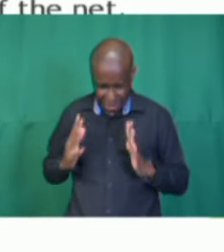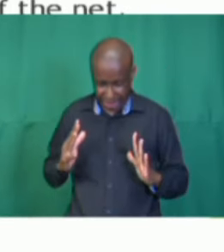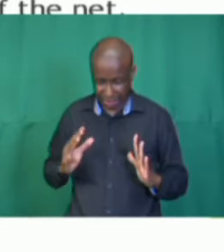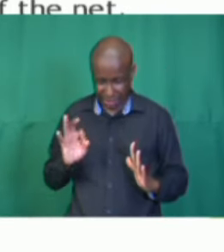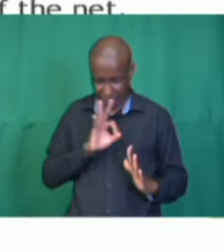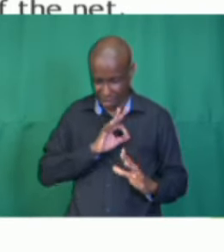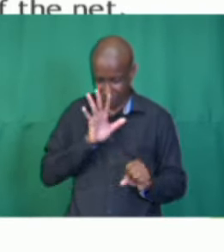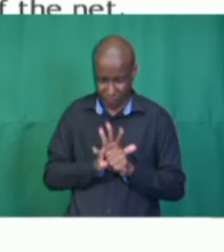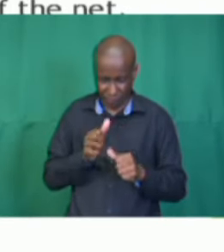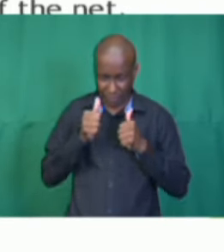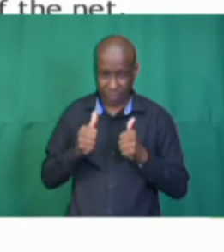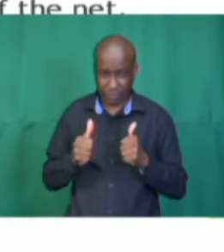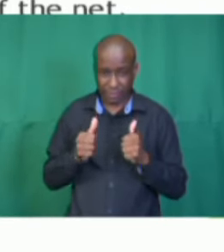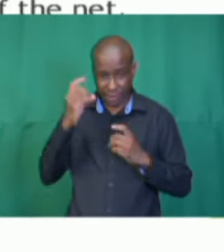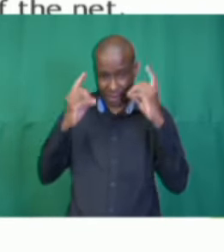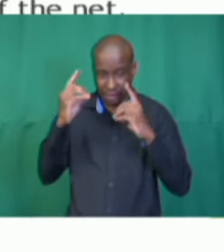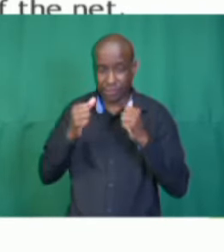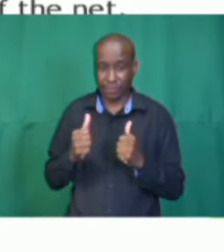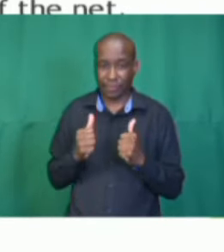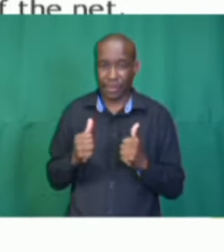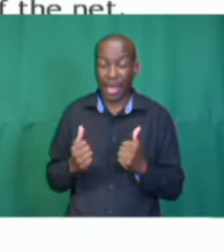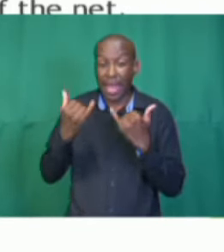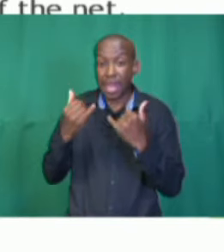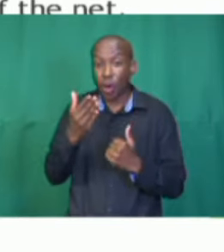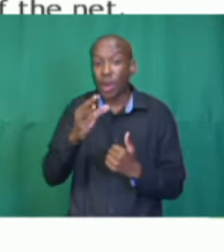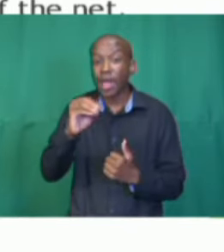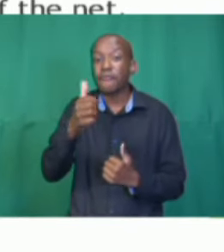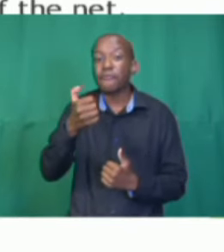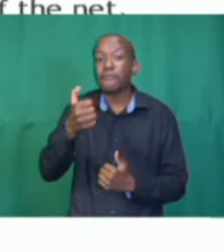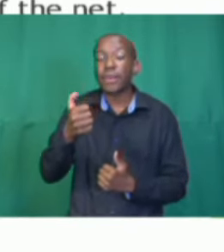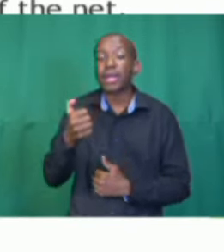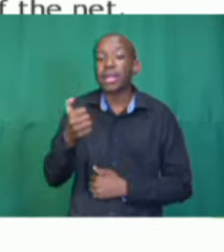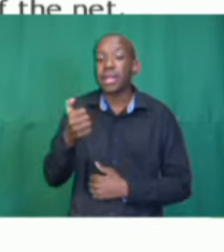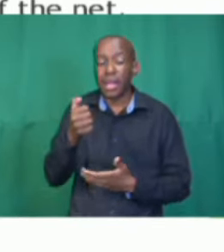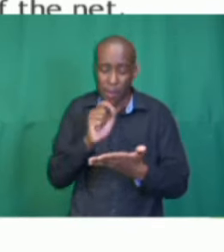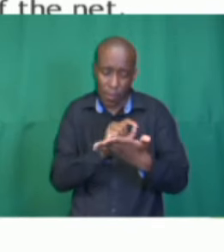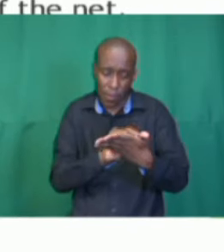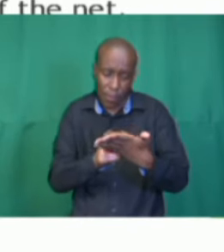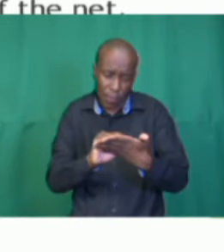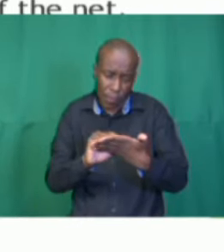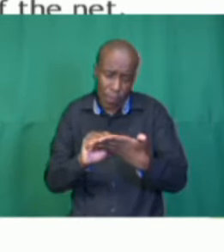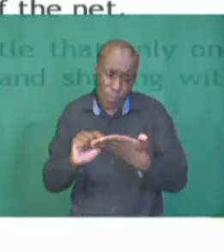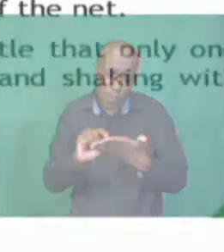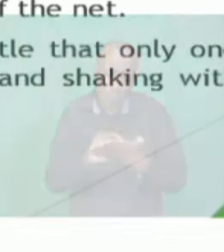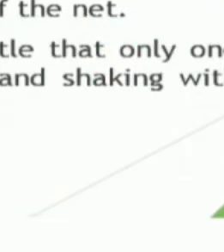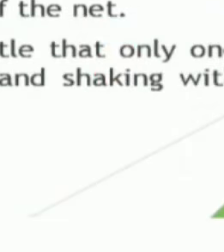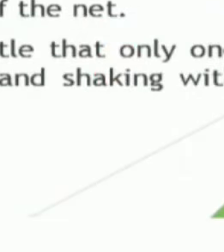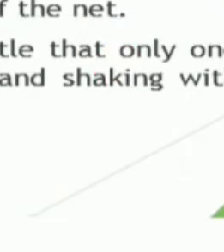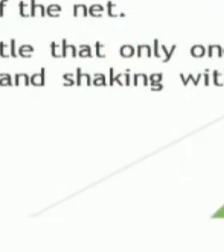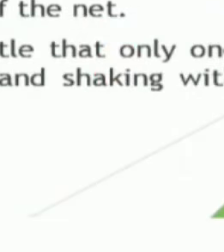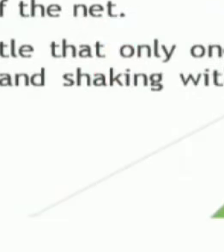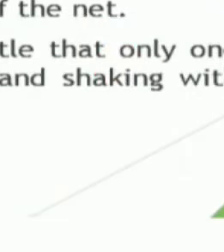to understand a text. Now you have a pencil in hand. You are underlining, I am sure, a